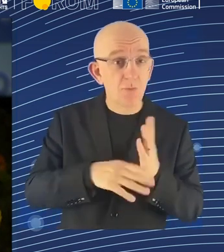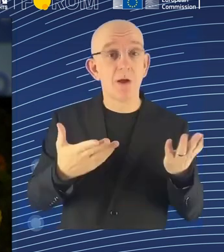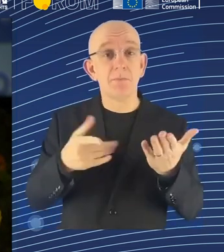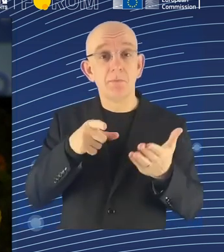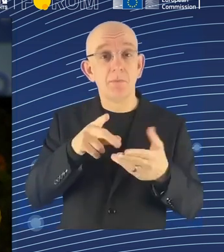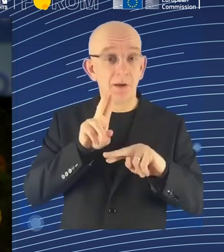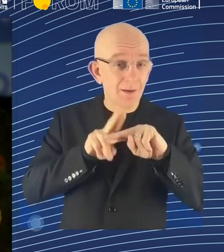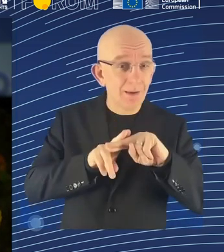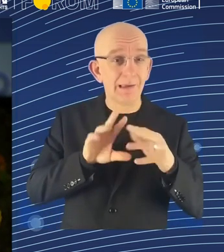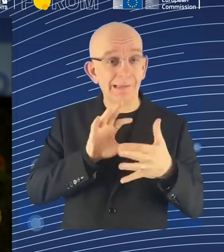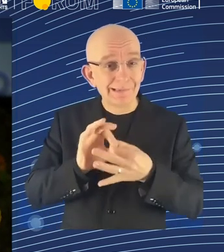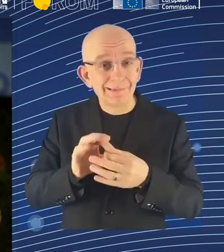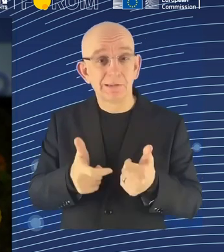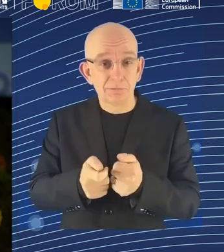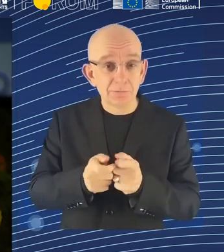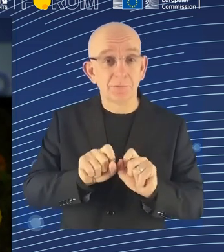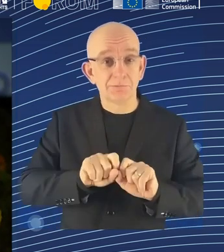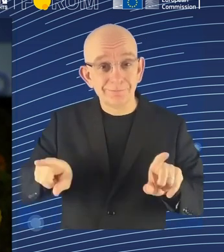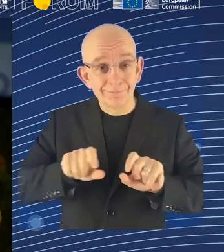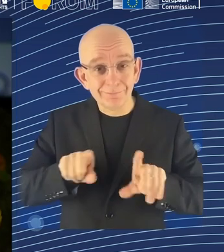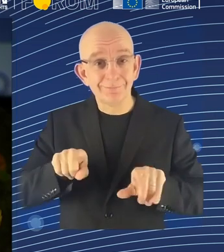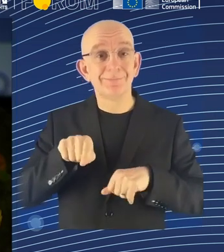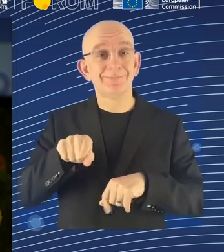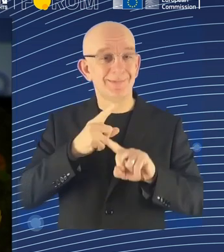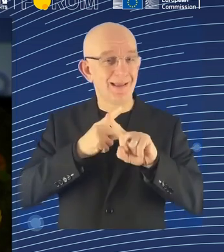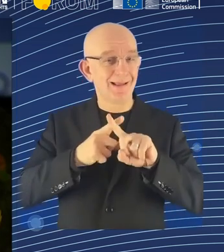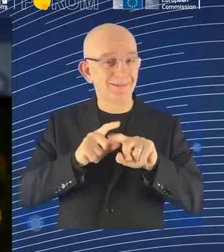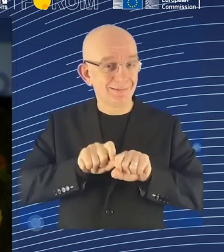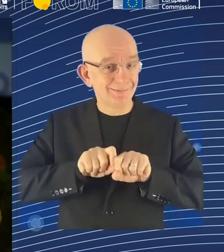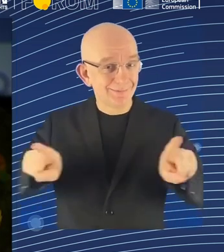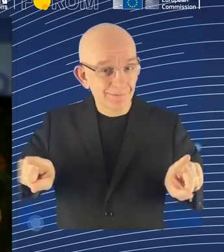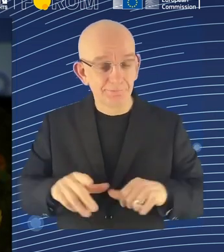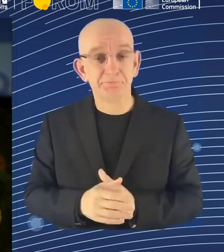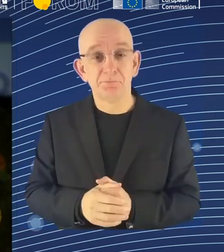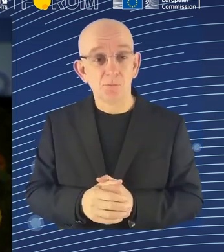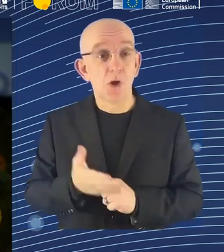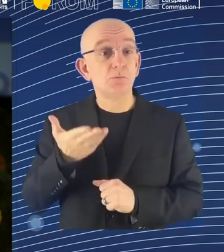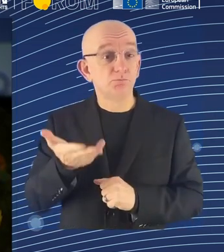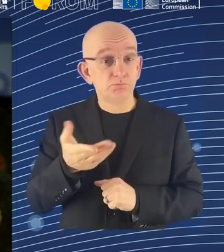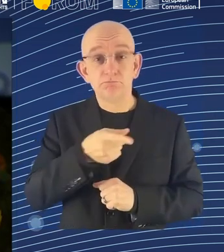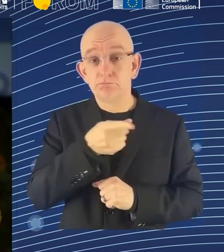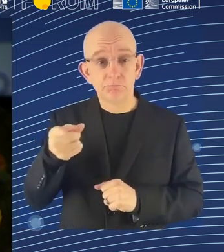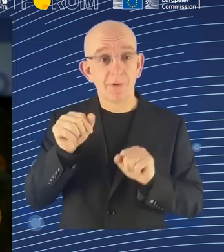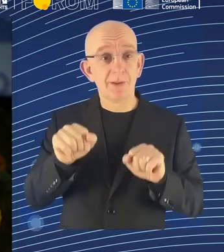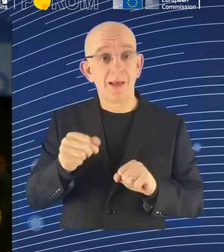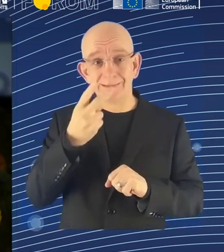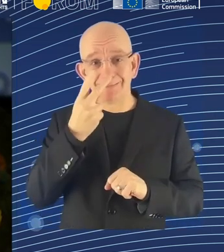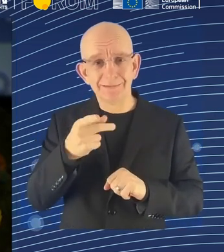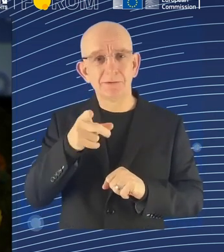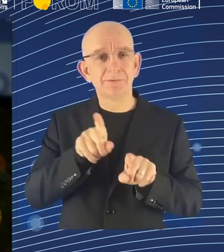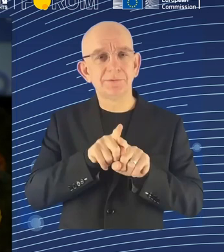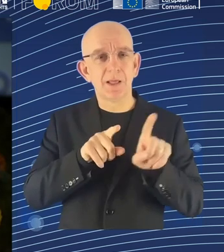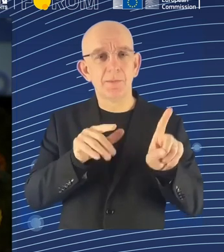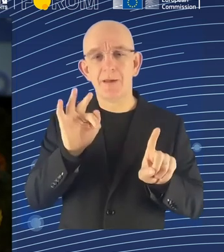Interpretation is provided both here in the plenary room as well as the breakout sessions to and from French, English, and German. In addition to